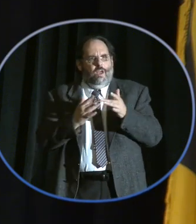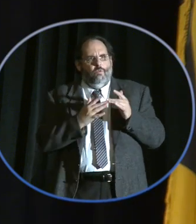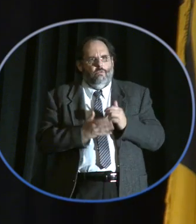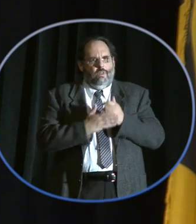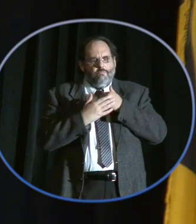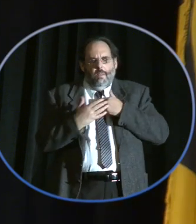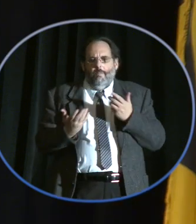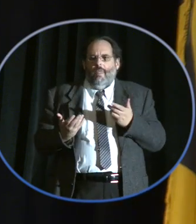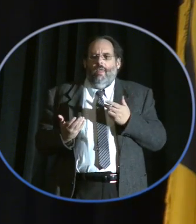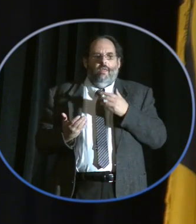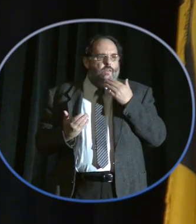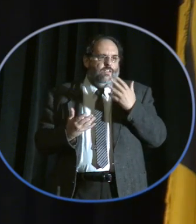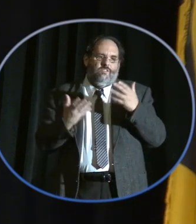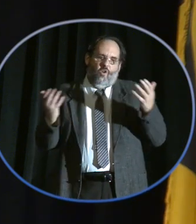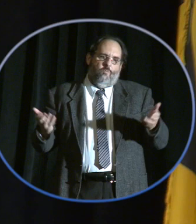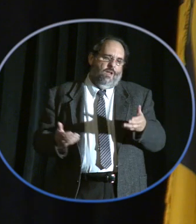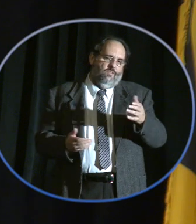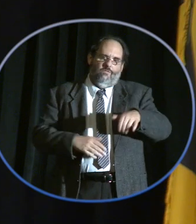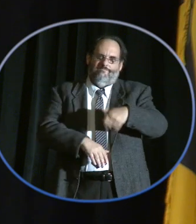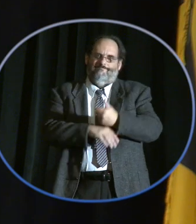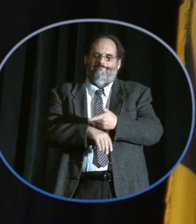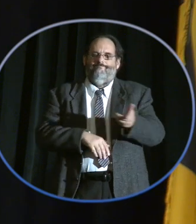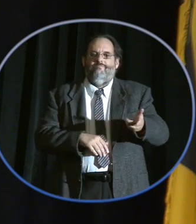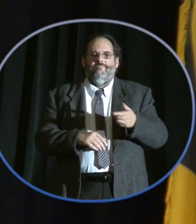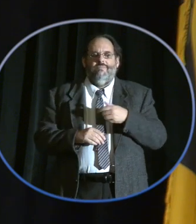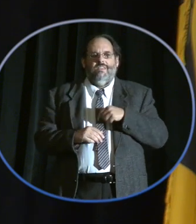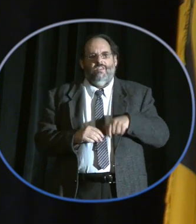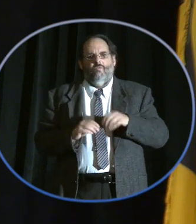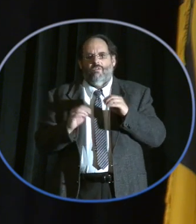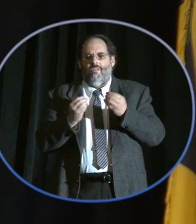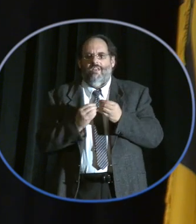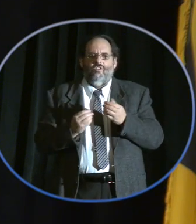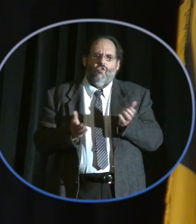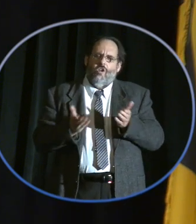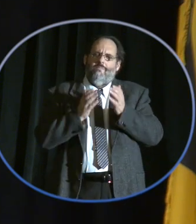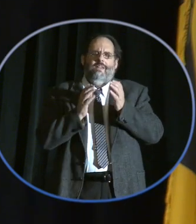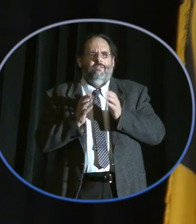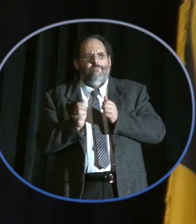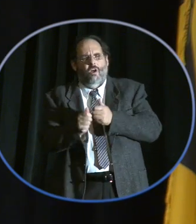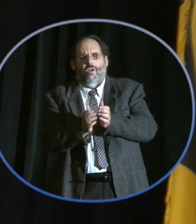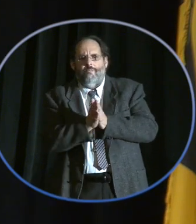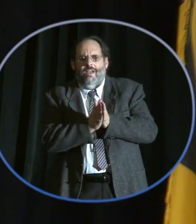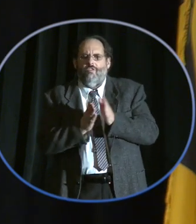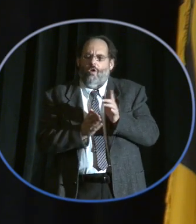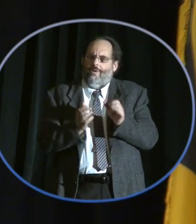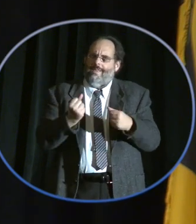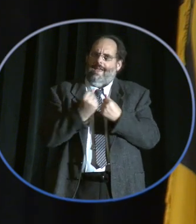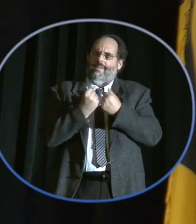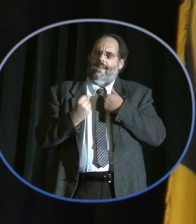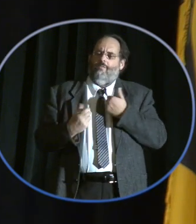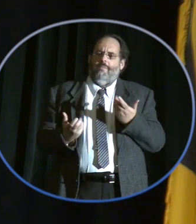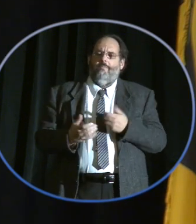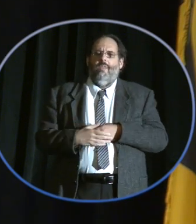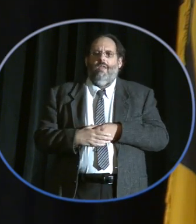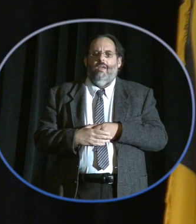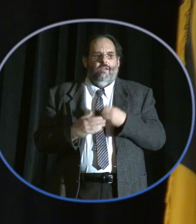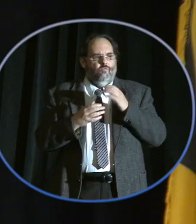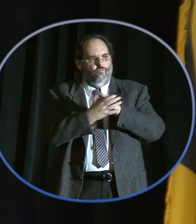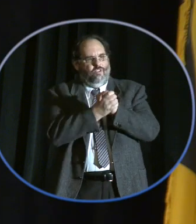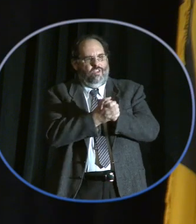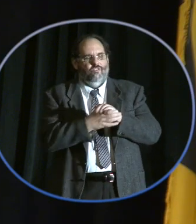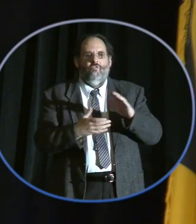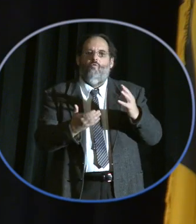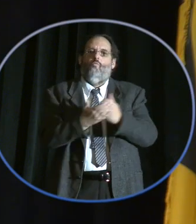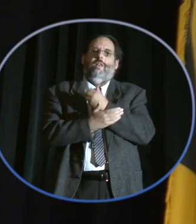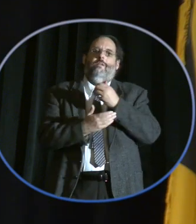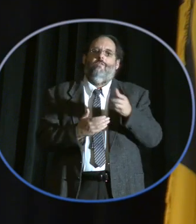me. Thank you so much, Nike, for being a trailblazer, following your passion, and always advocating for and with Black women. Congratulations on